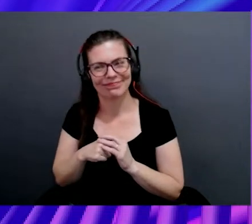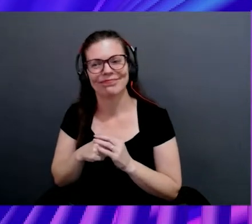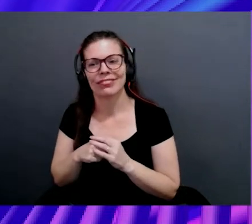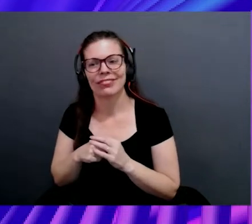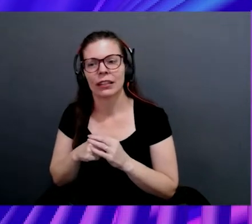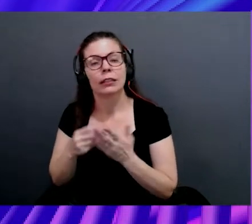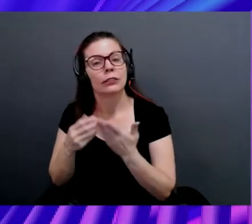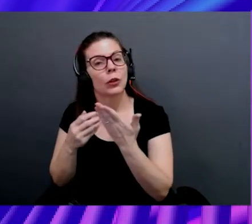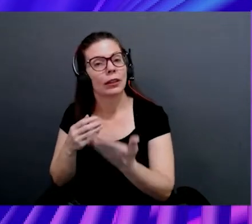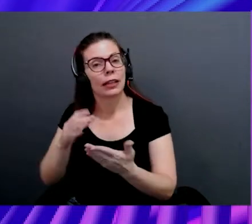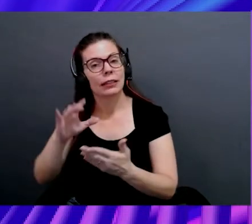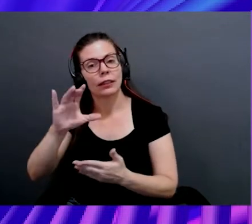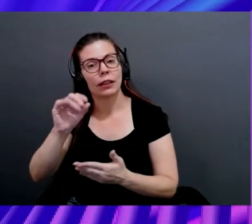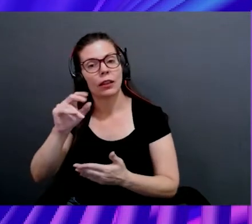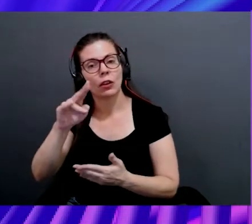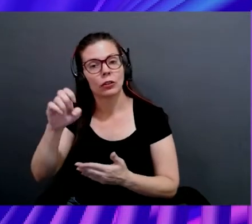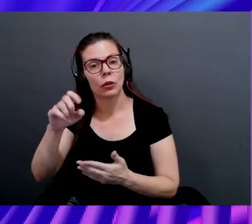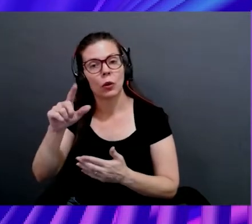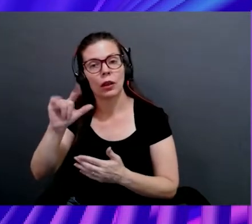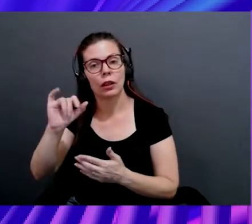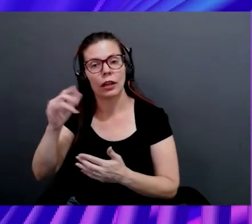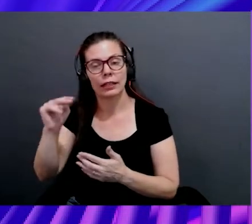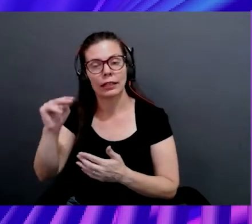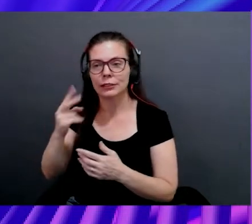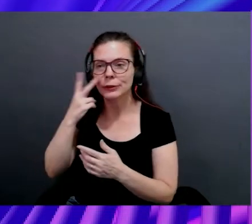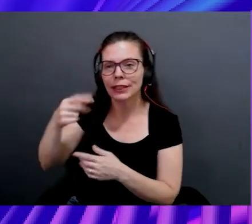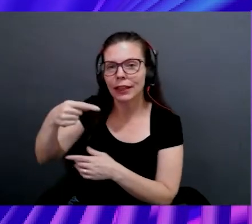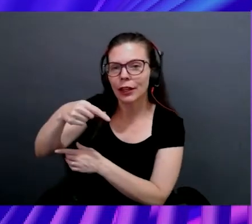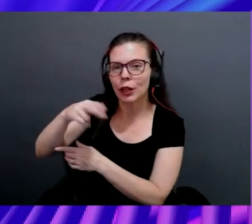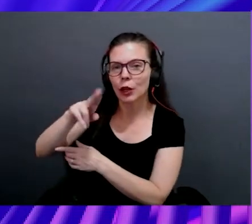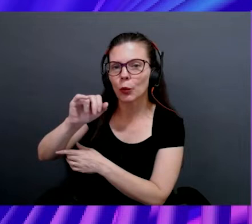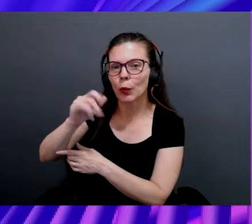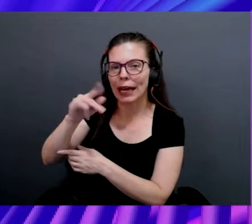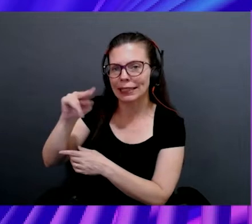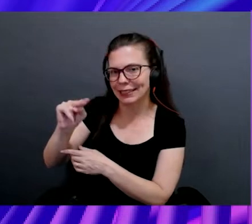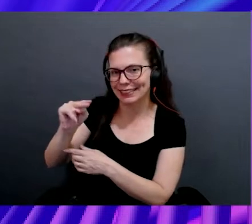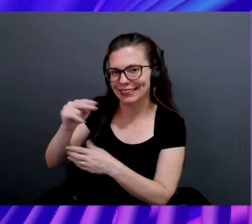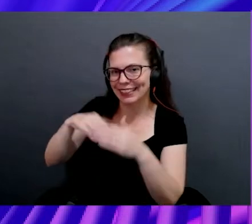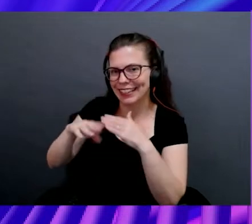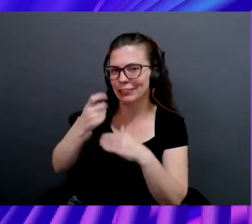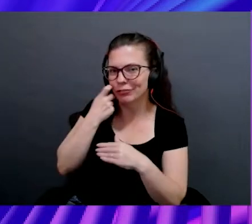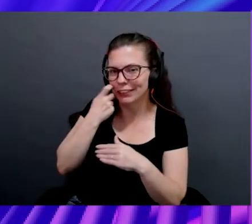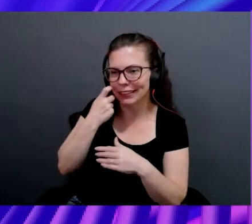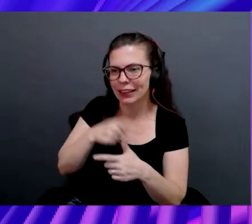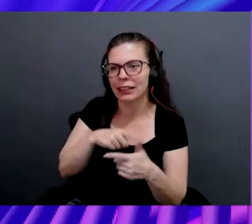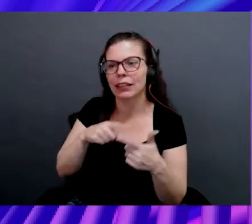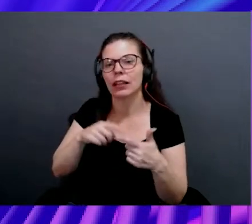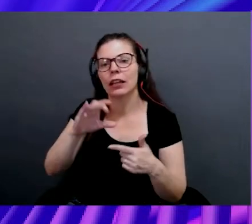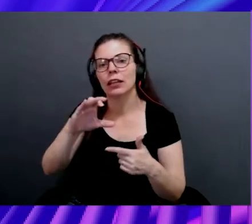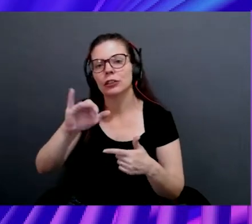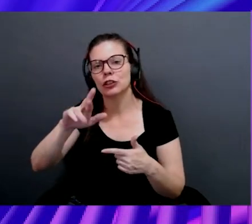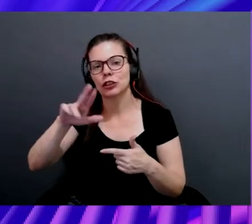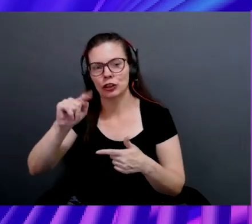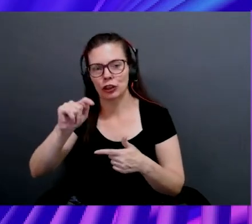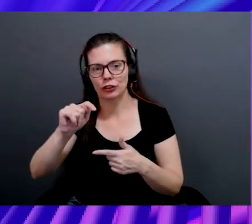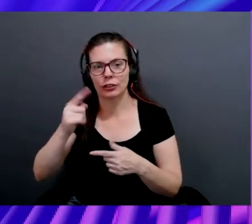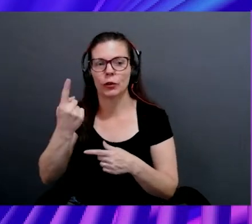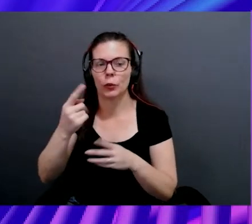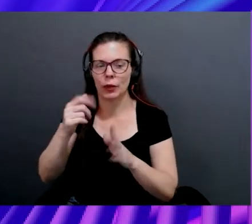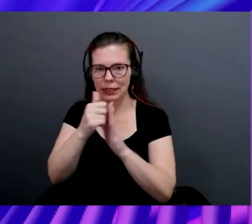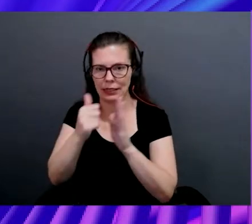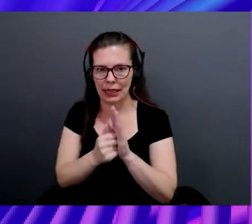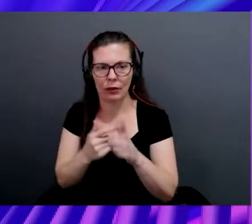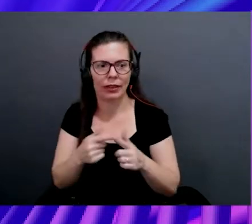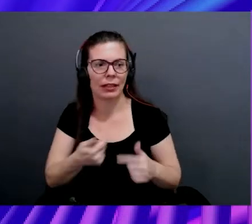are the console login events. You can see the Quacken has logged in recently. You can see CIRT as one of our accounts, and then, of course, myself, some